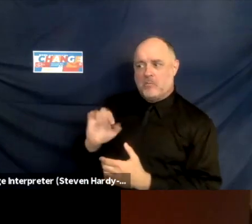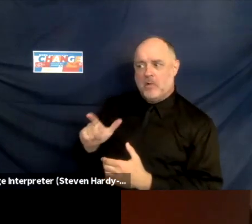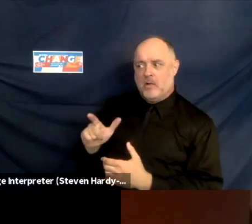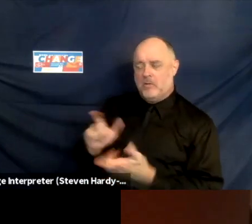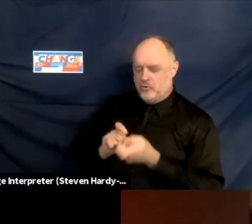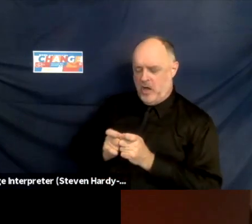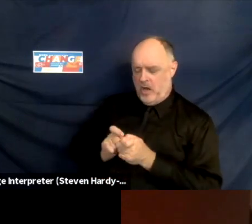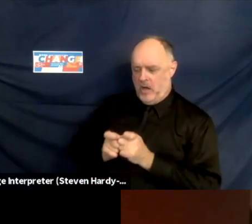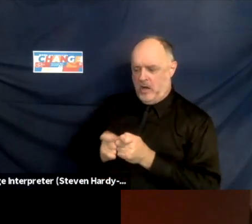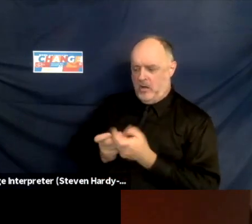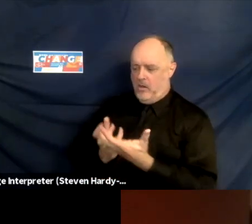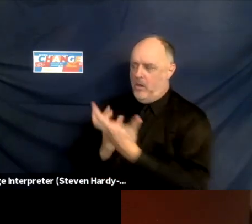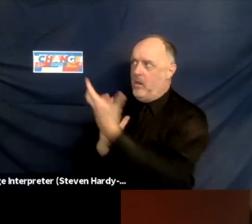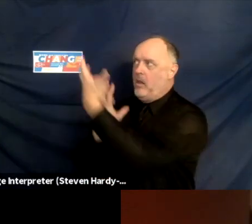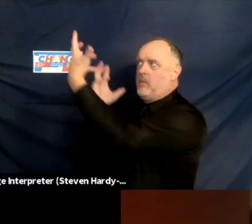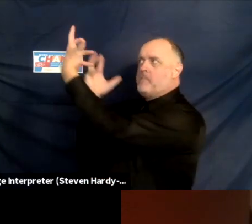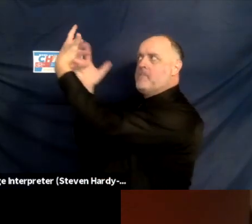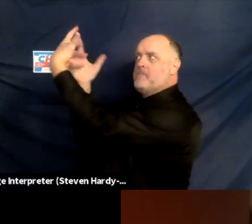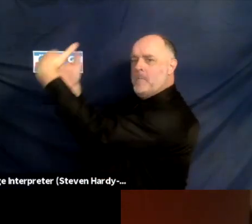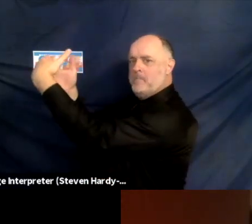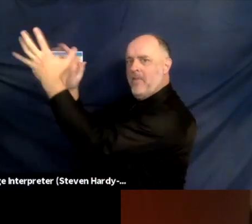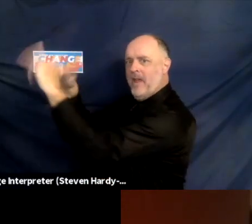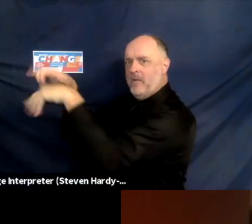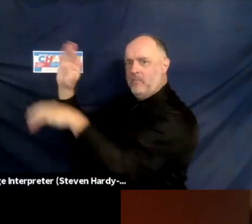our changes into that larger bill.